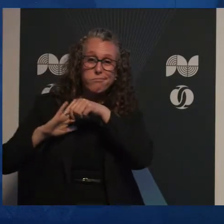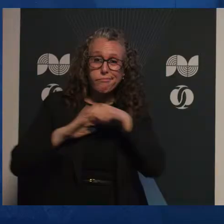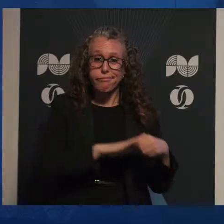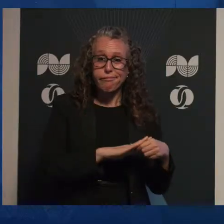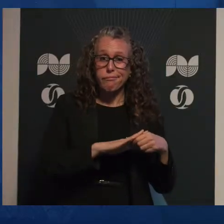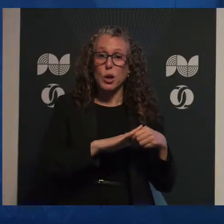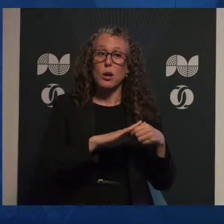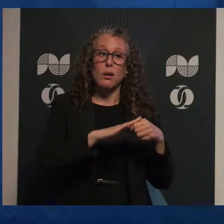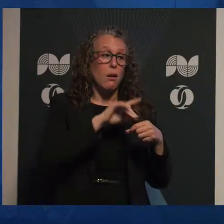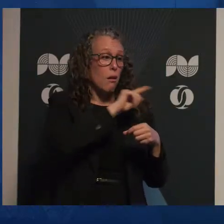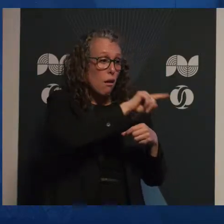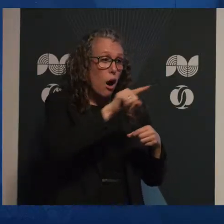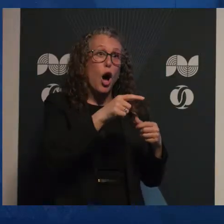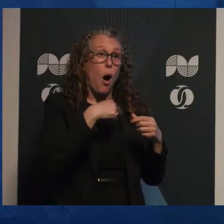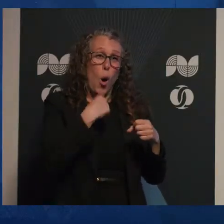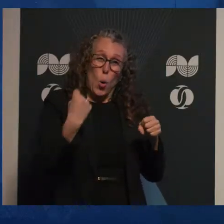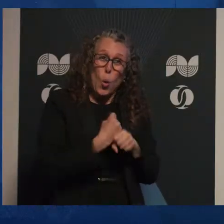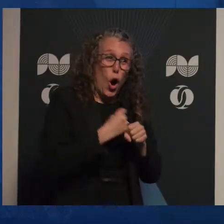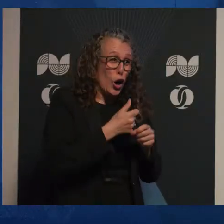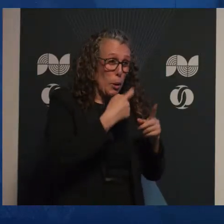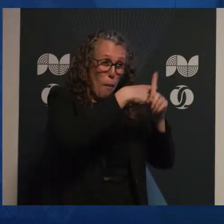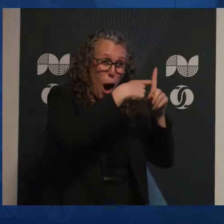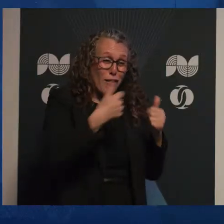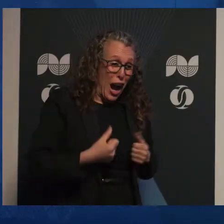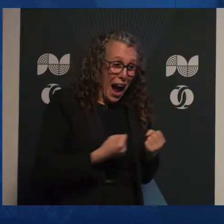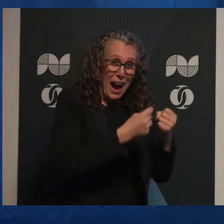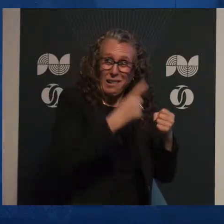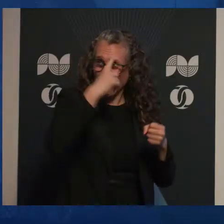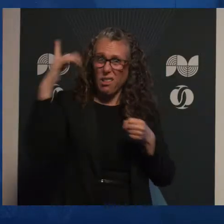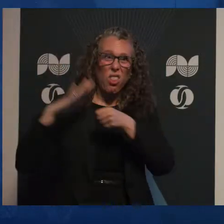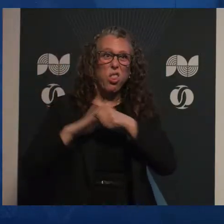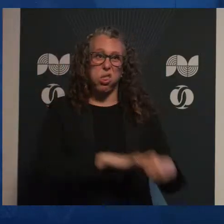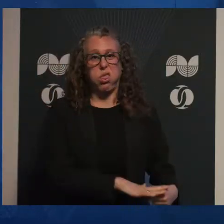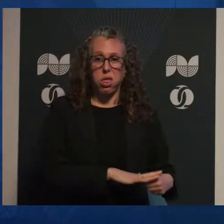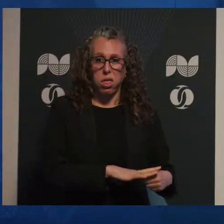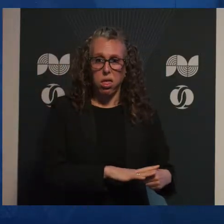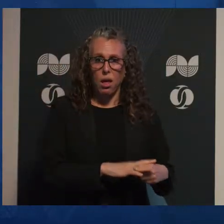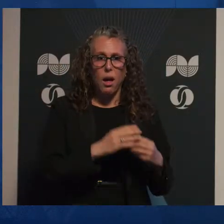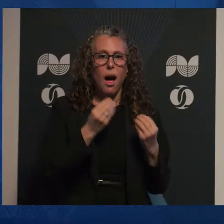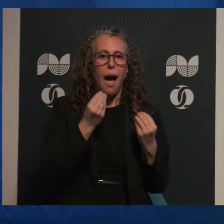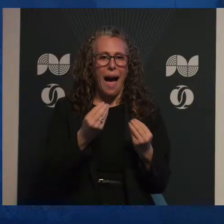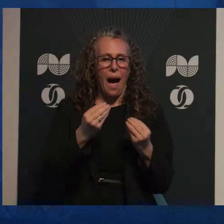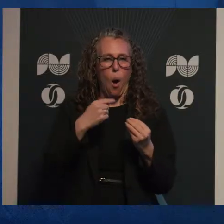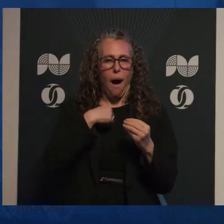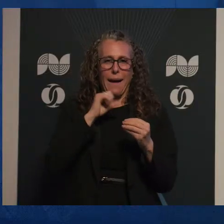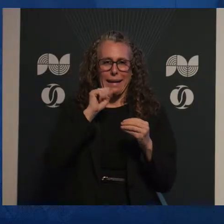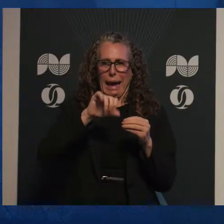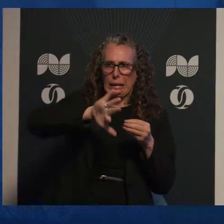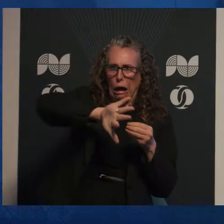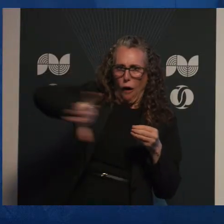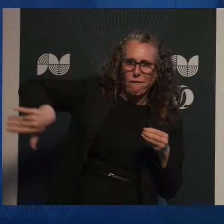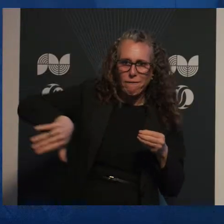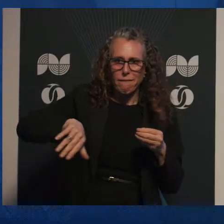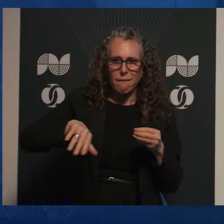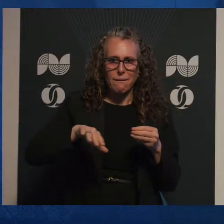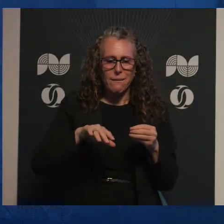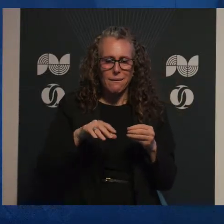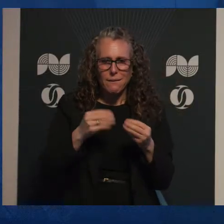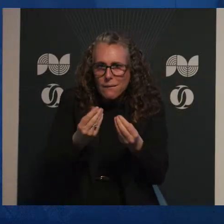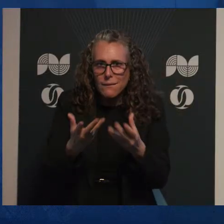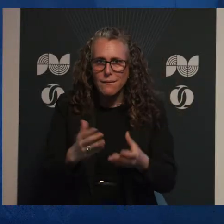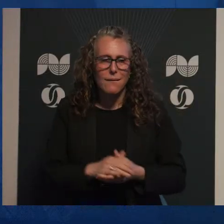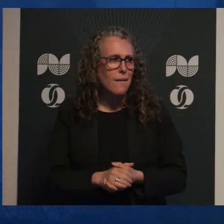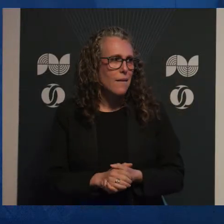governance and the efforts that we're making? And what do you think that IFIs can do to counter that? And can I just throw in a question